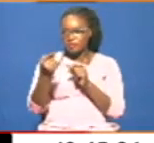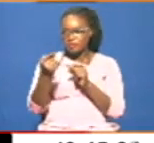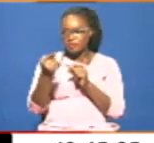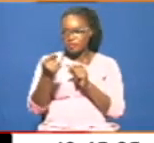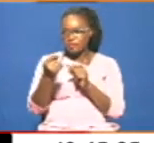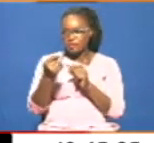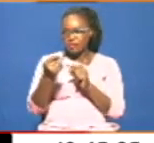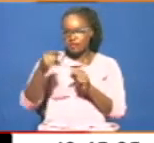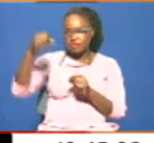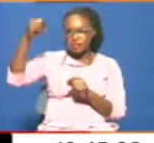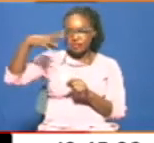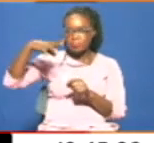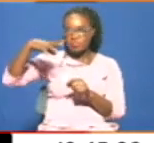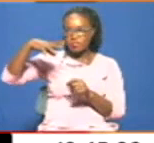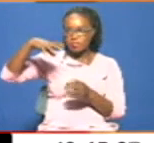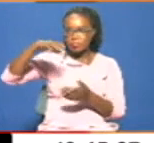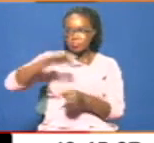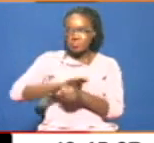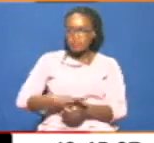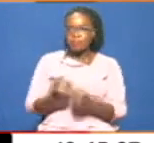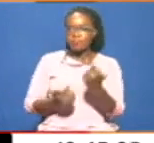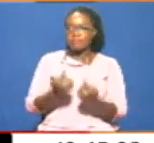Electric pressure cookers.